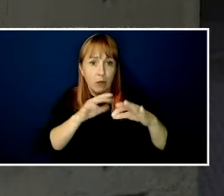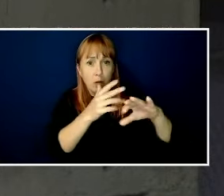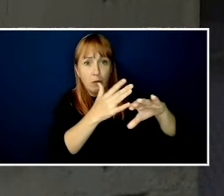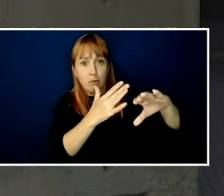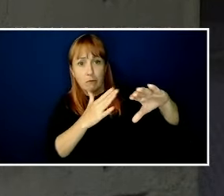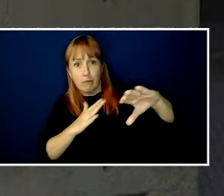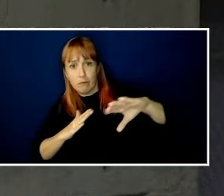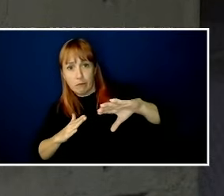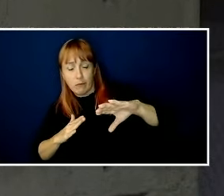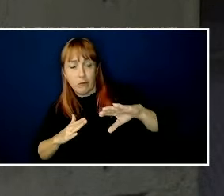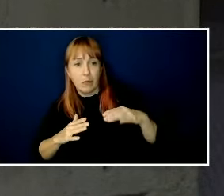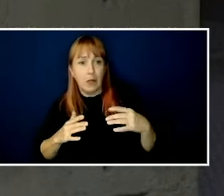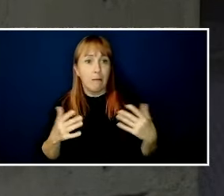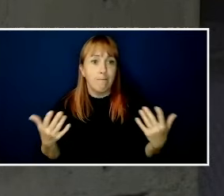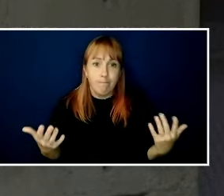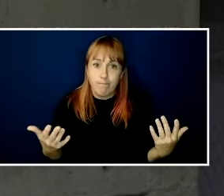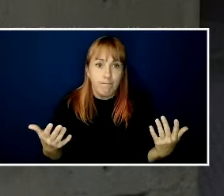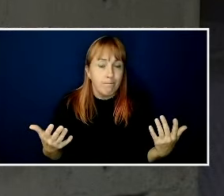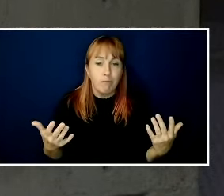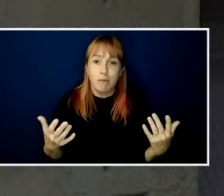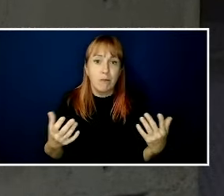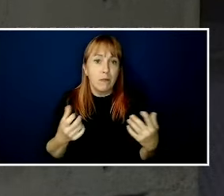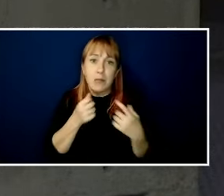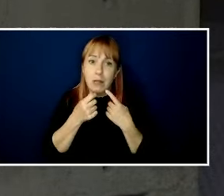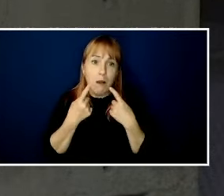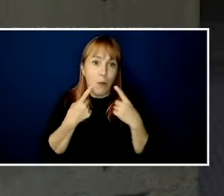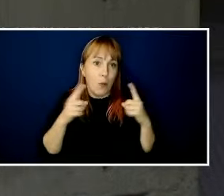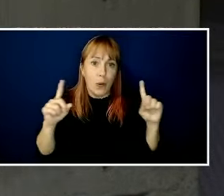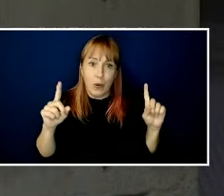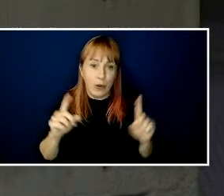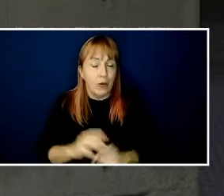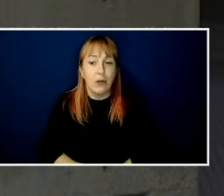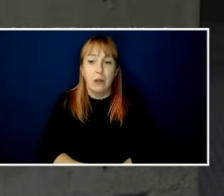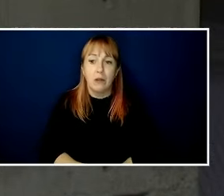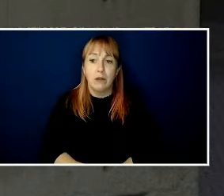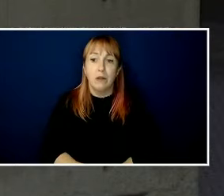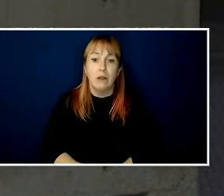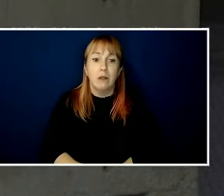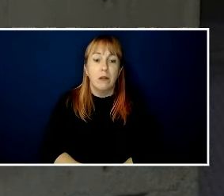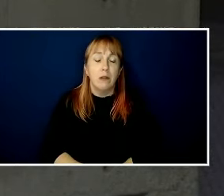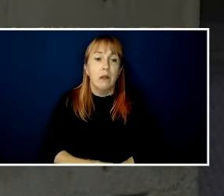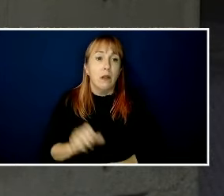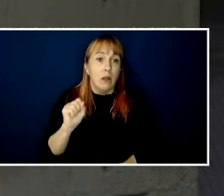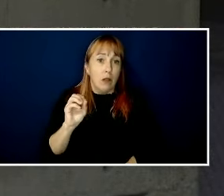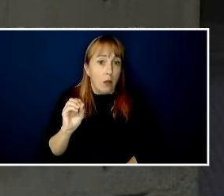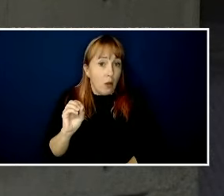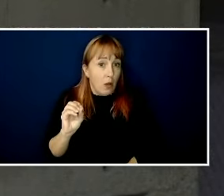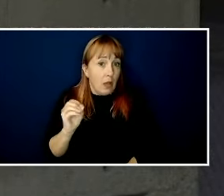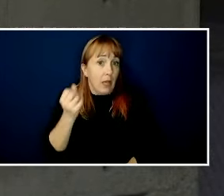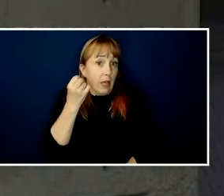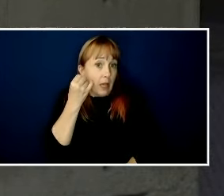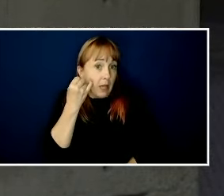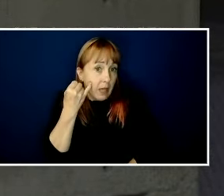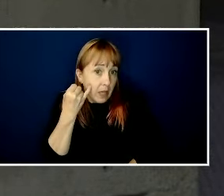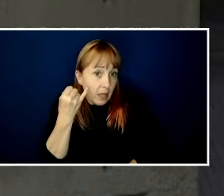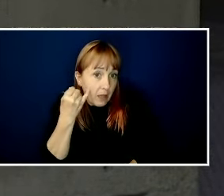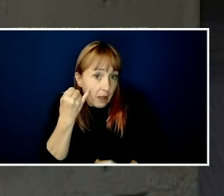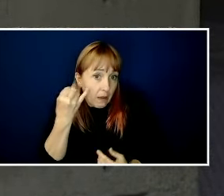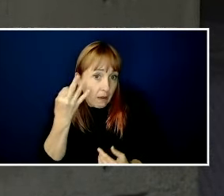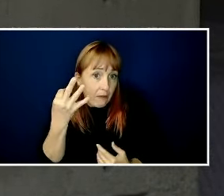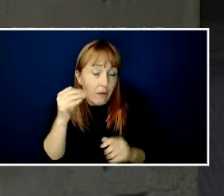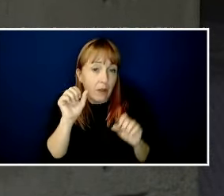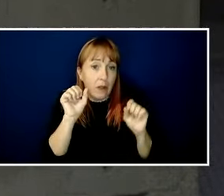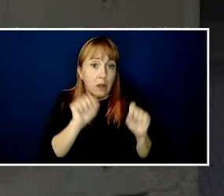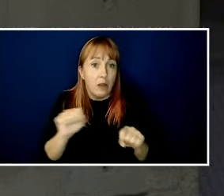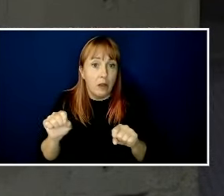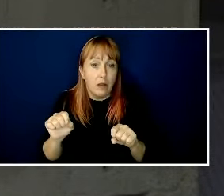etc. It just doesn't work. So if there is a possibility to